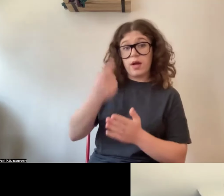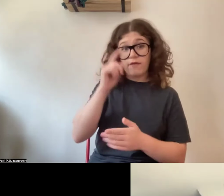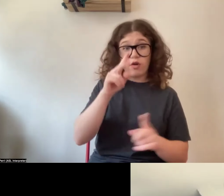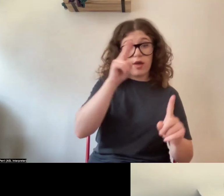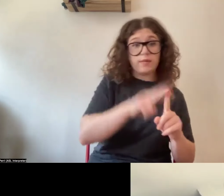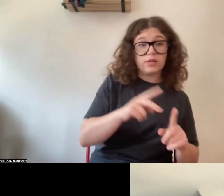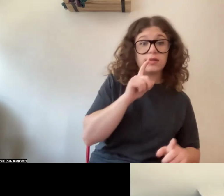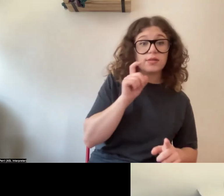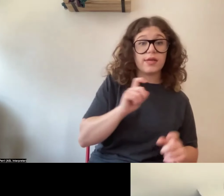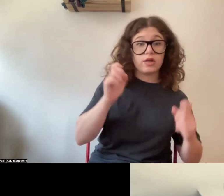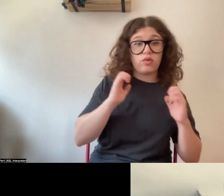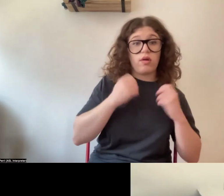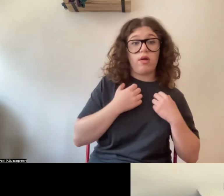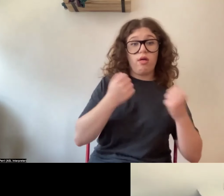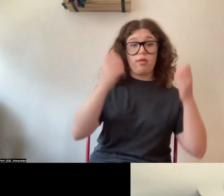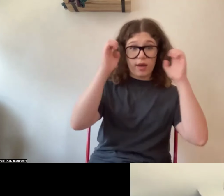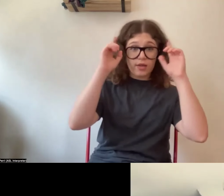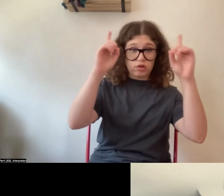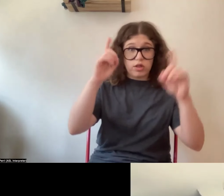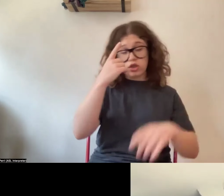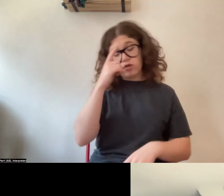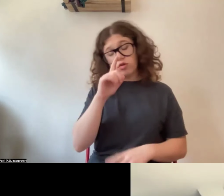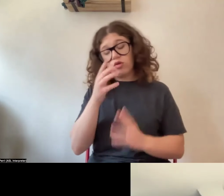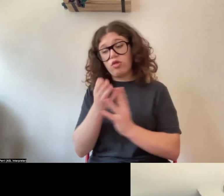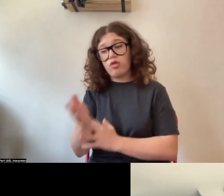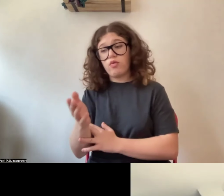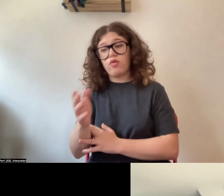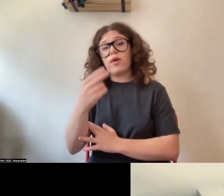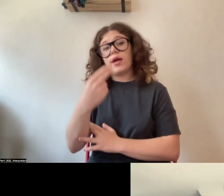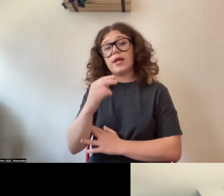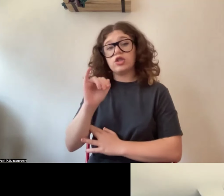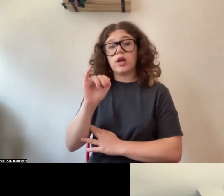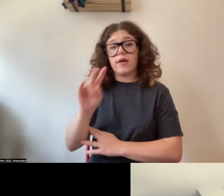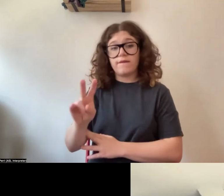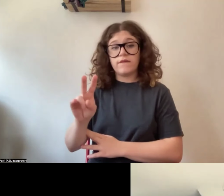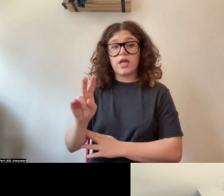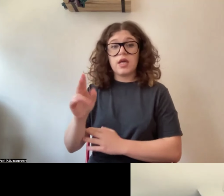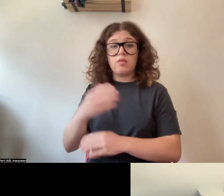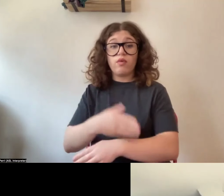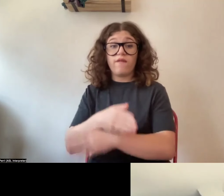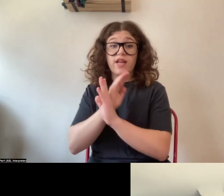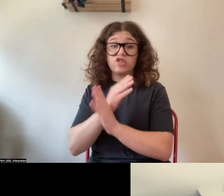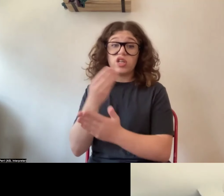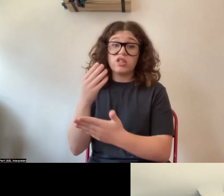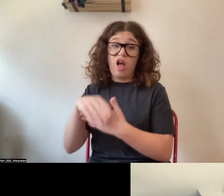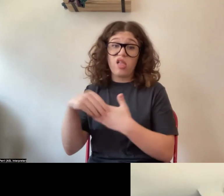of sexual health education through HIV prevention dollars.